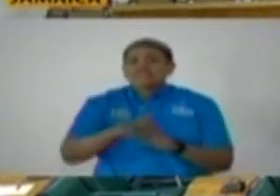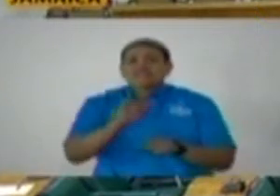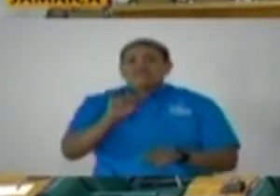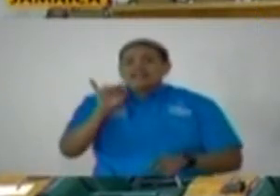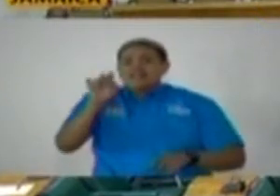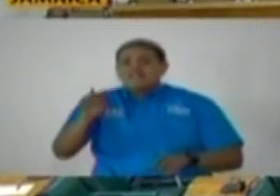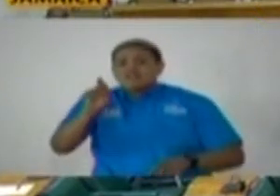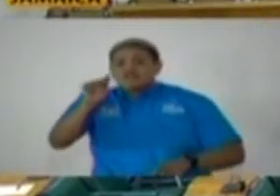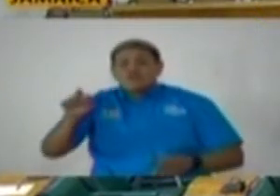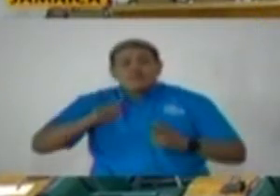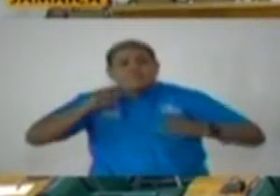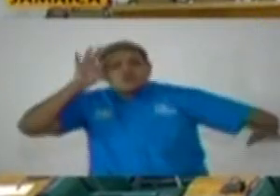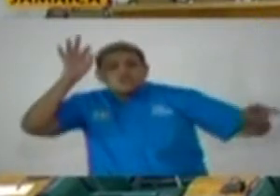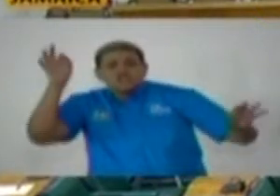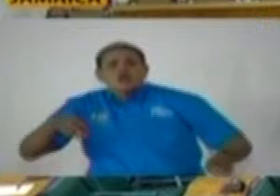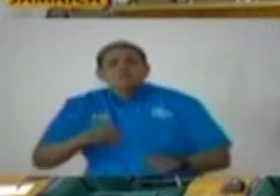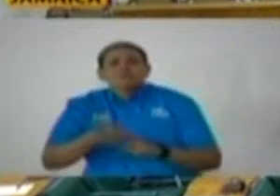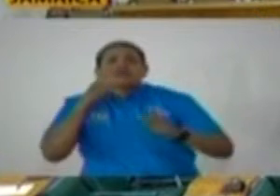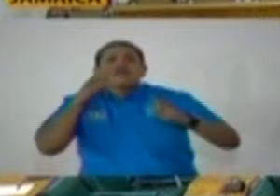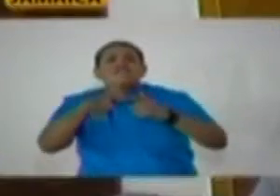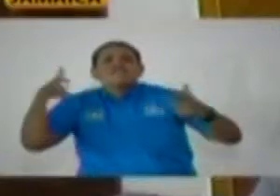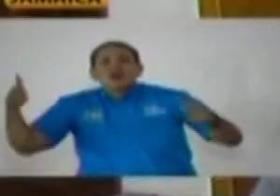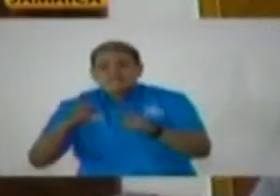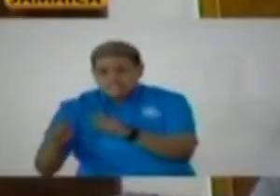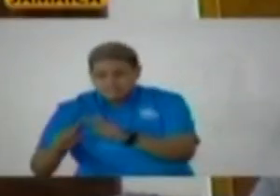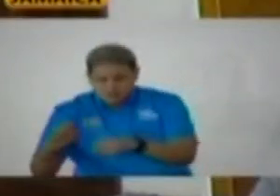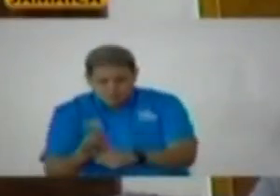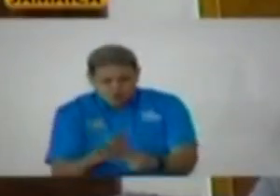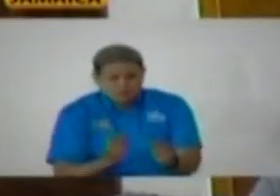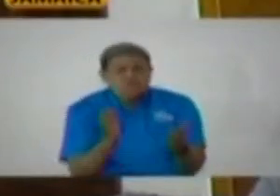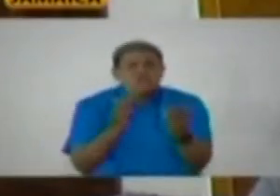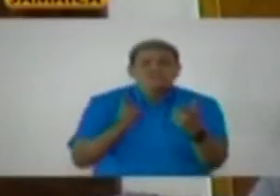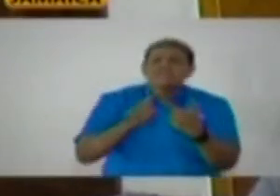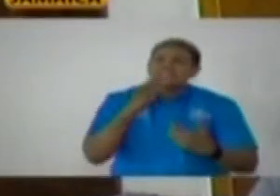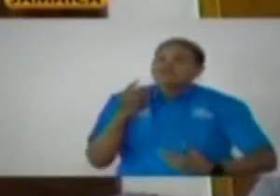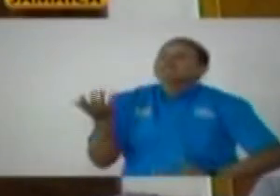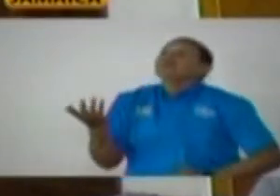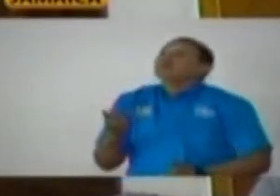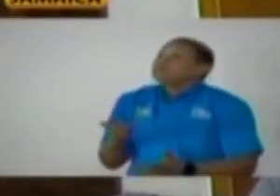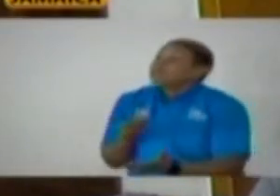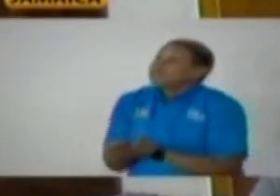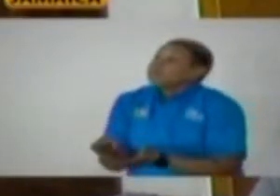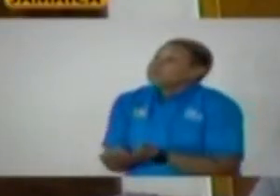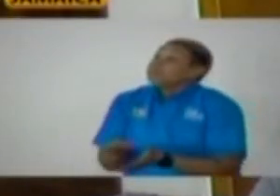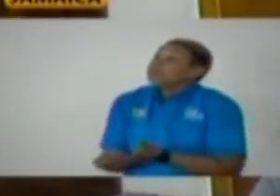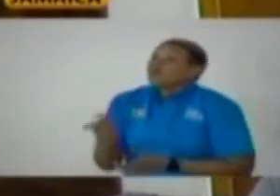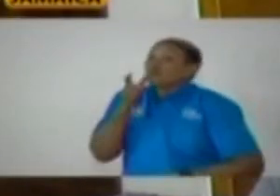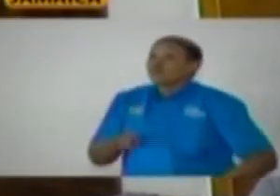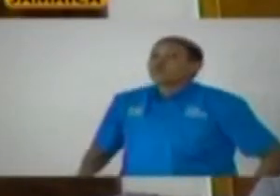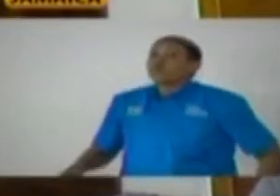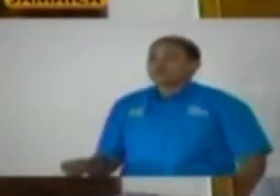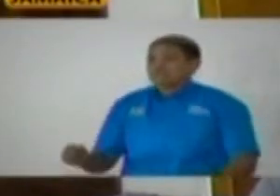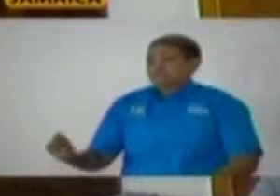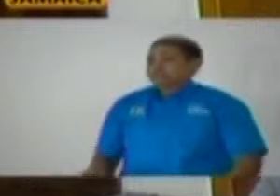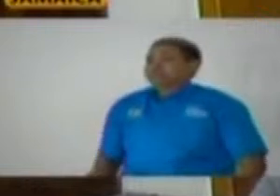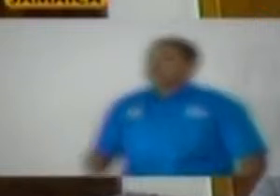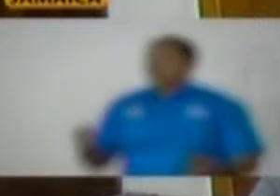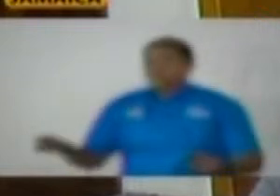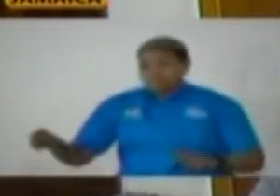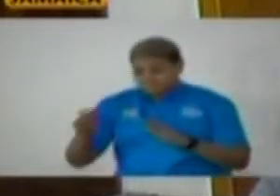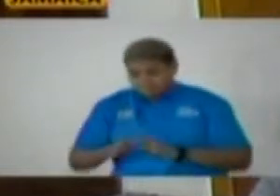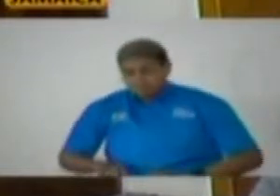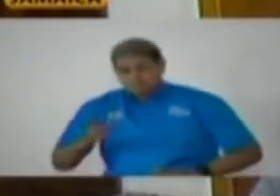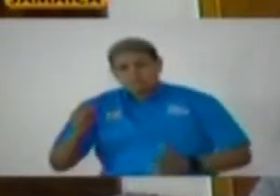rate, and a determination of the basket of goods and services consumed by our lowest earners. This analysis should be